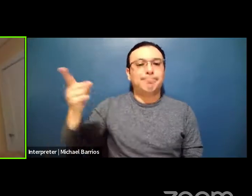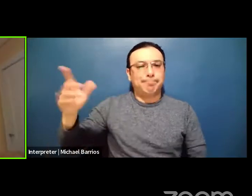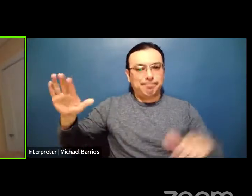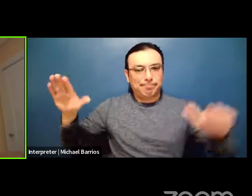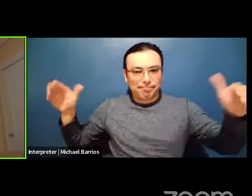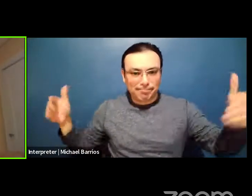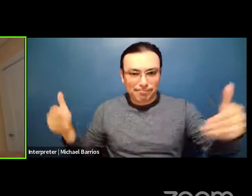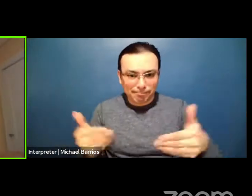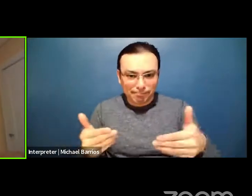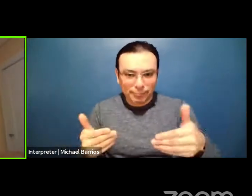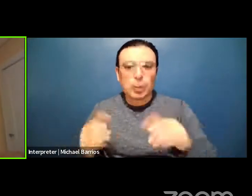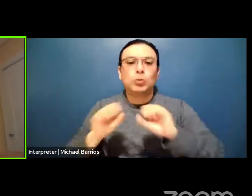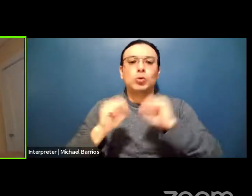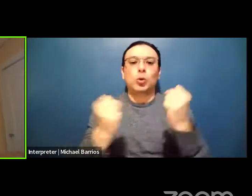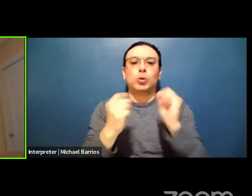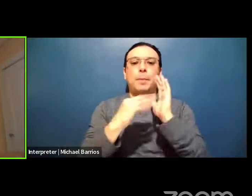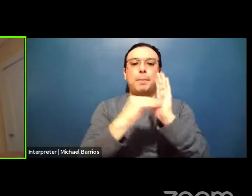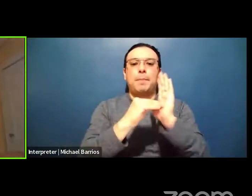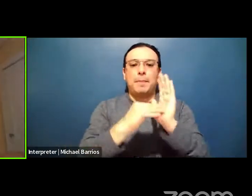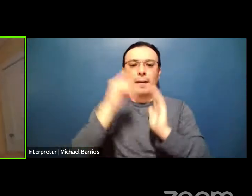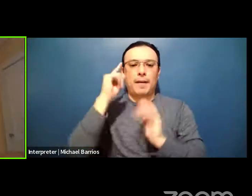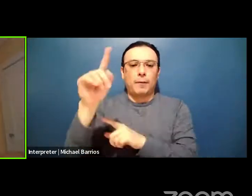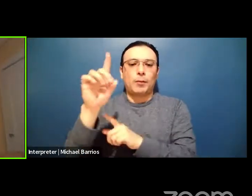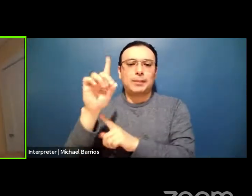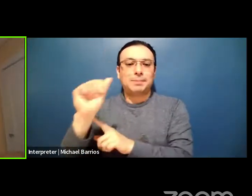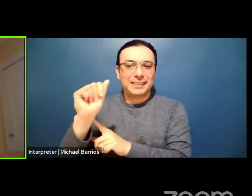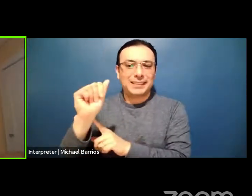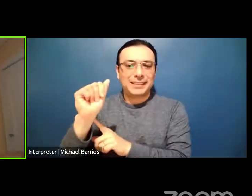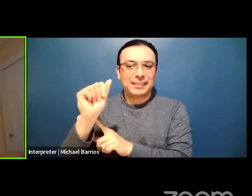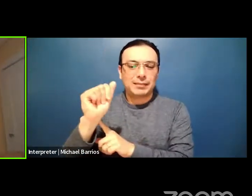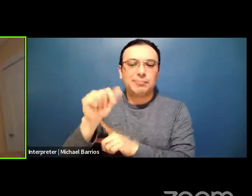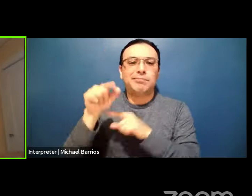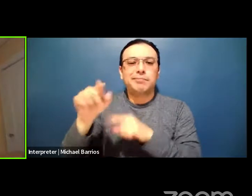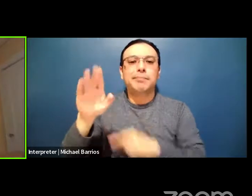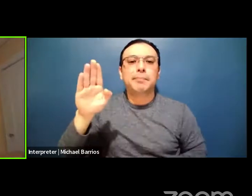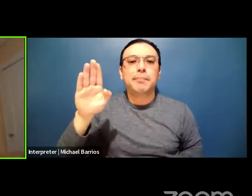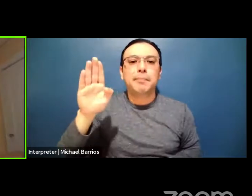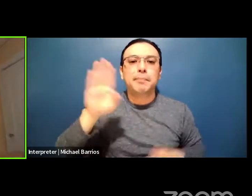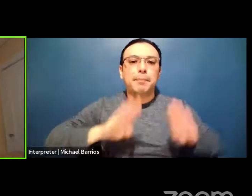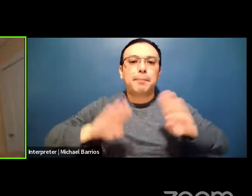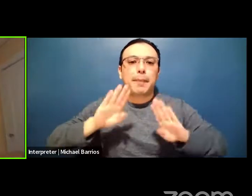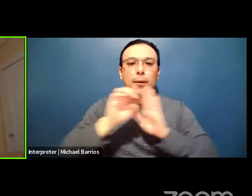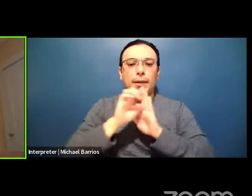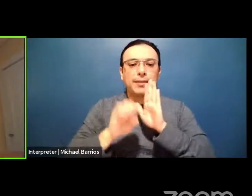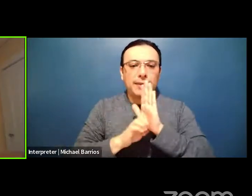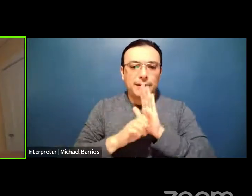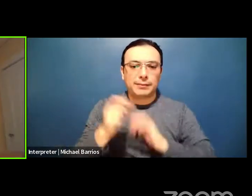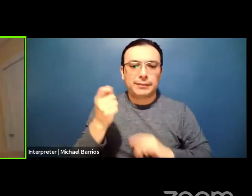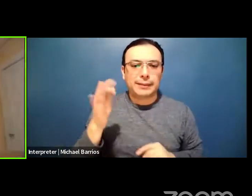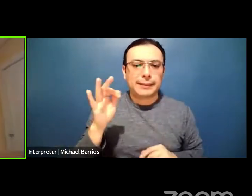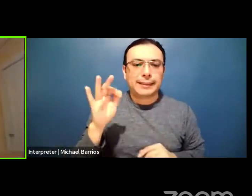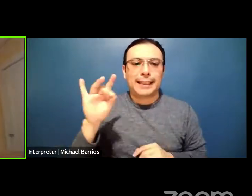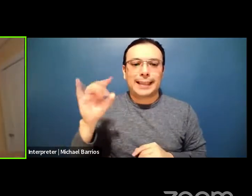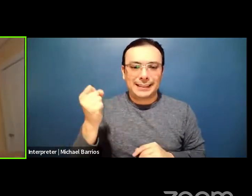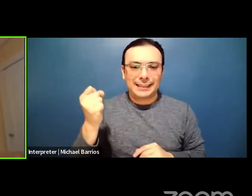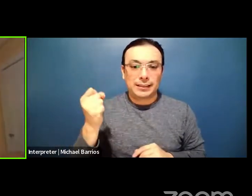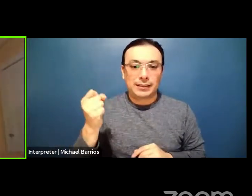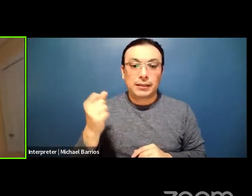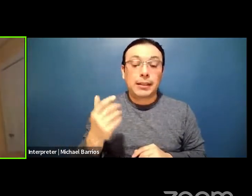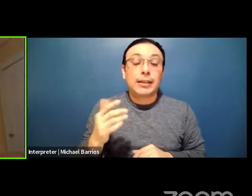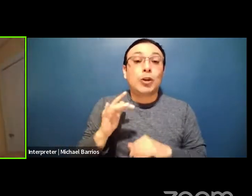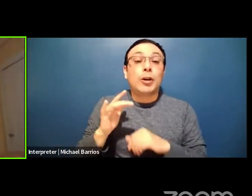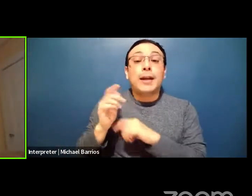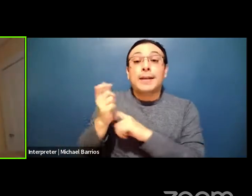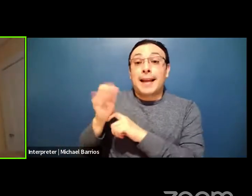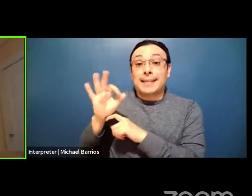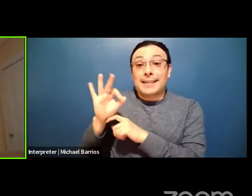bioethics way back in the 1980s. Way back in the 1990s, Adrienne and